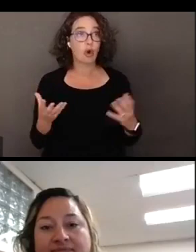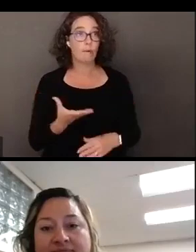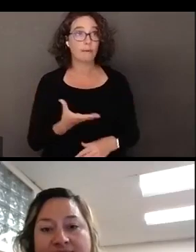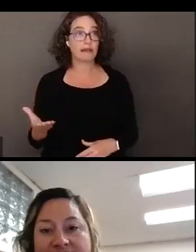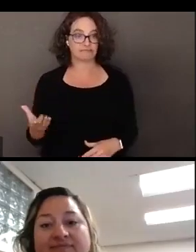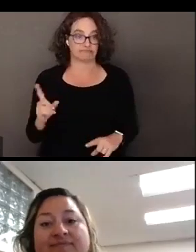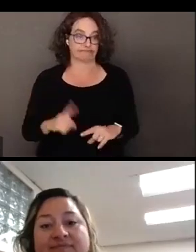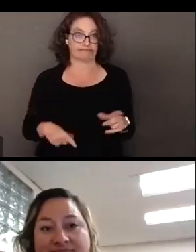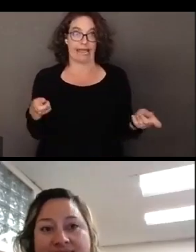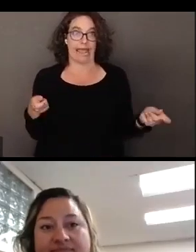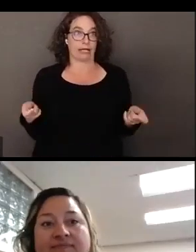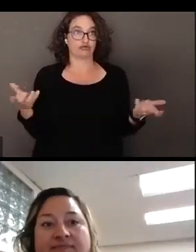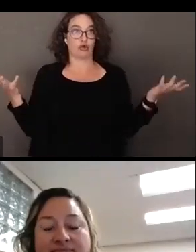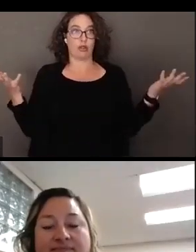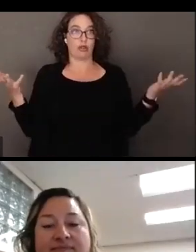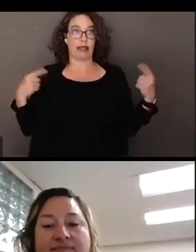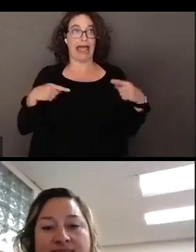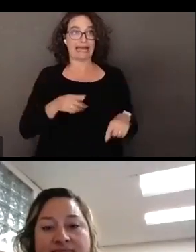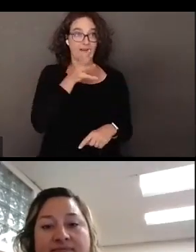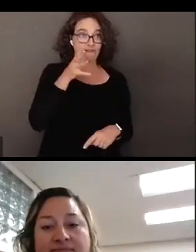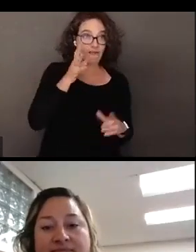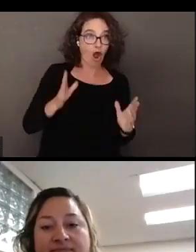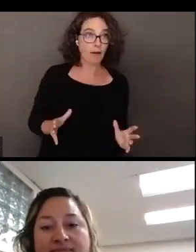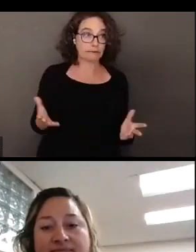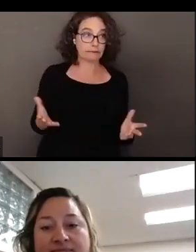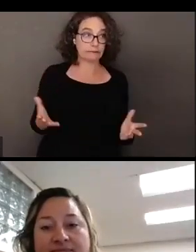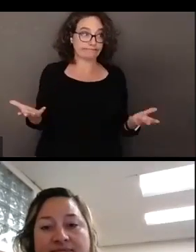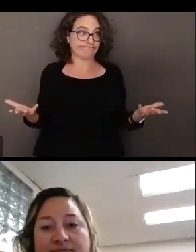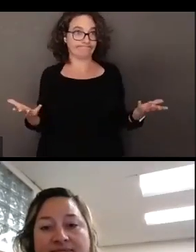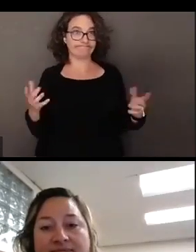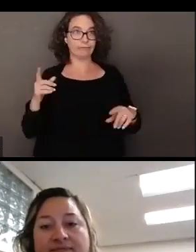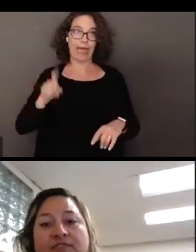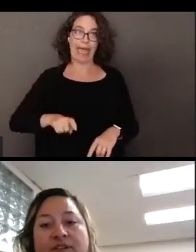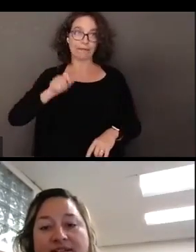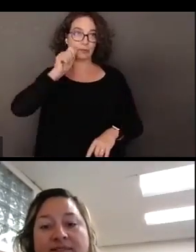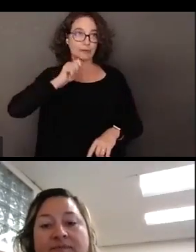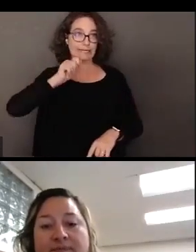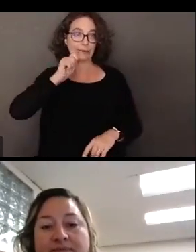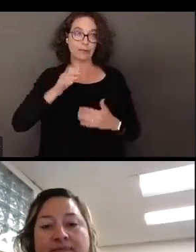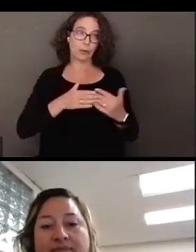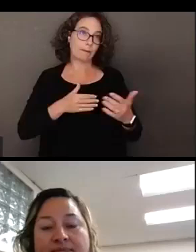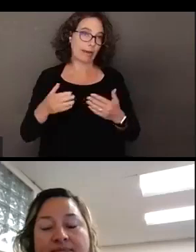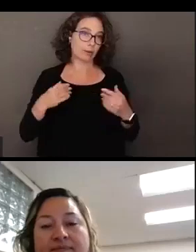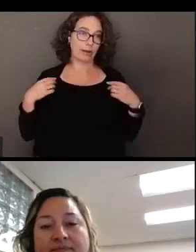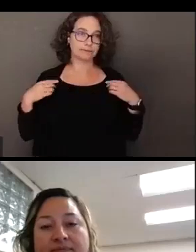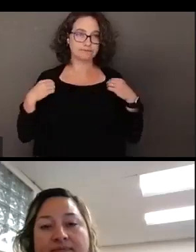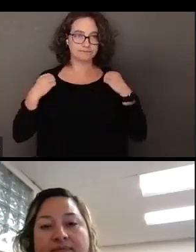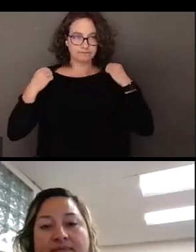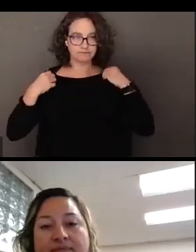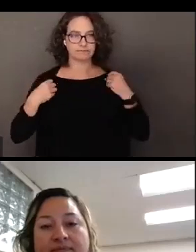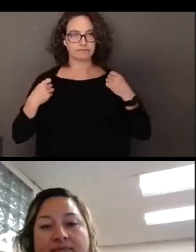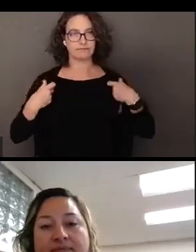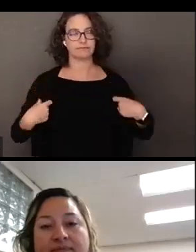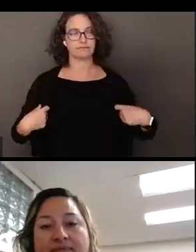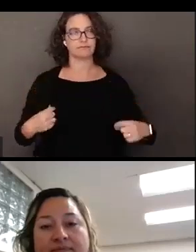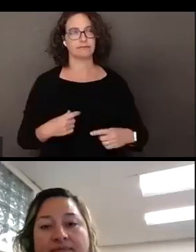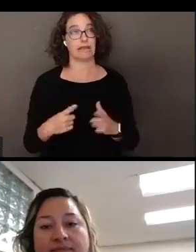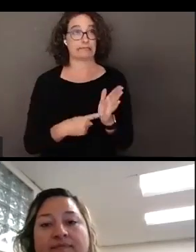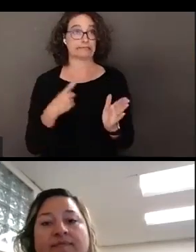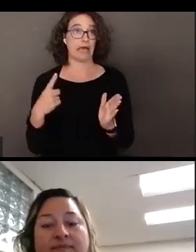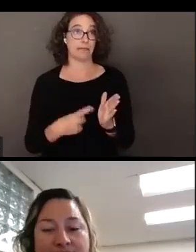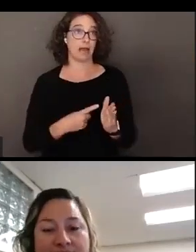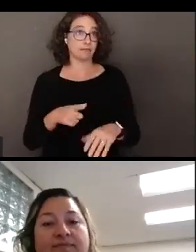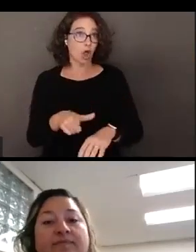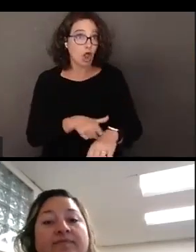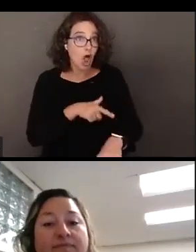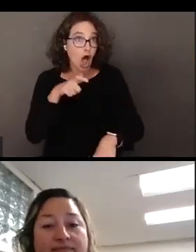out of your control as a farmer or a rancher that you have to deal with no matter what. And you know, those sometimes are long-term,